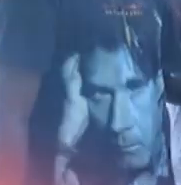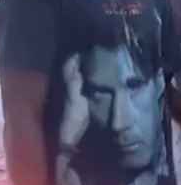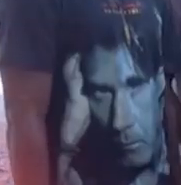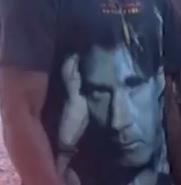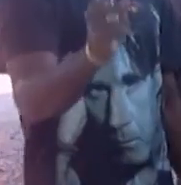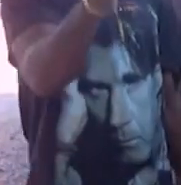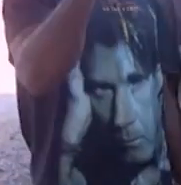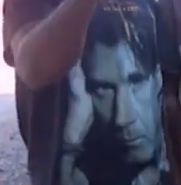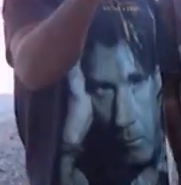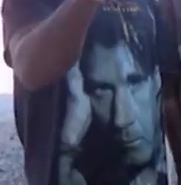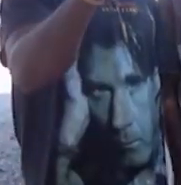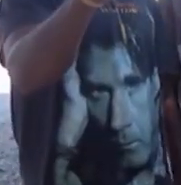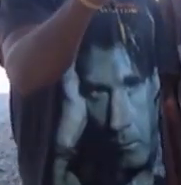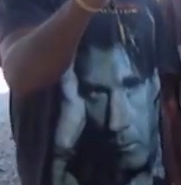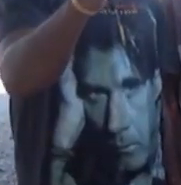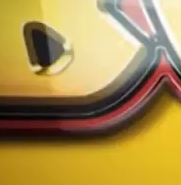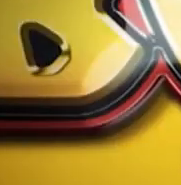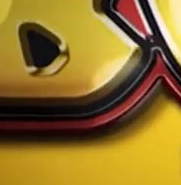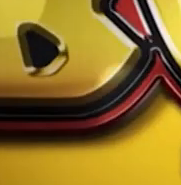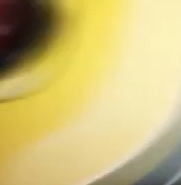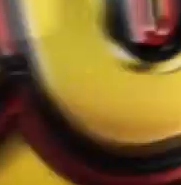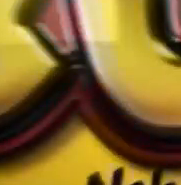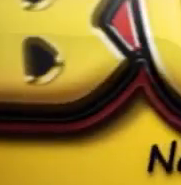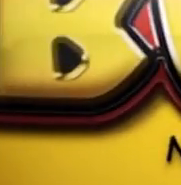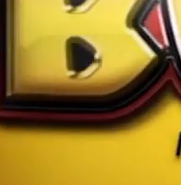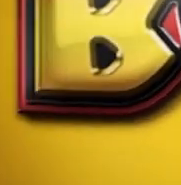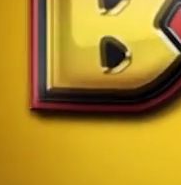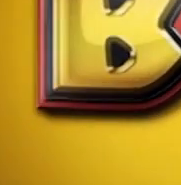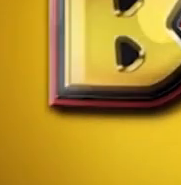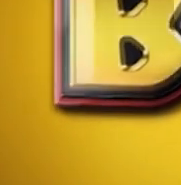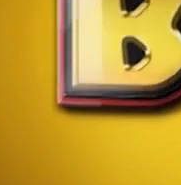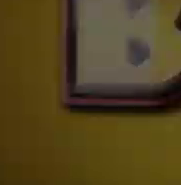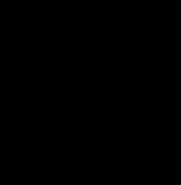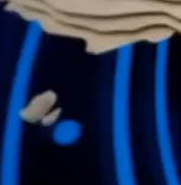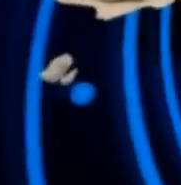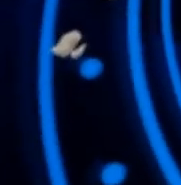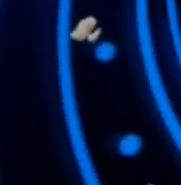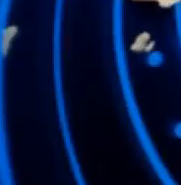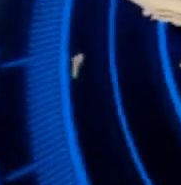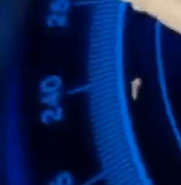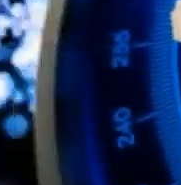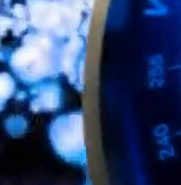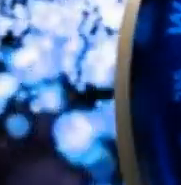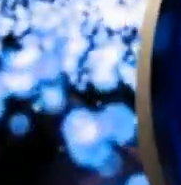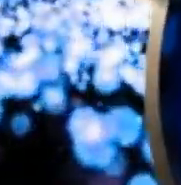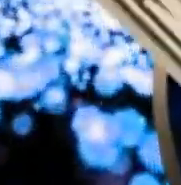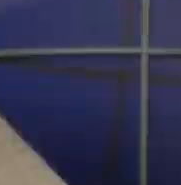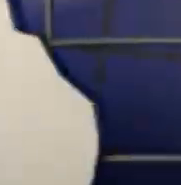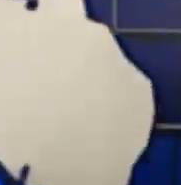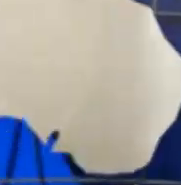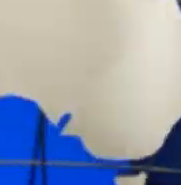Bula FM number 2 and seri. Bula FM number 2 and seri.